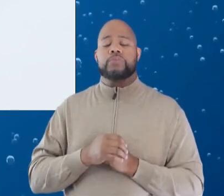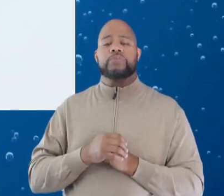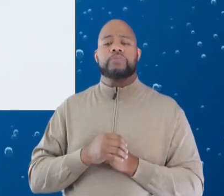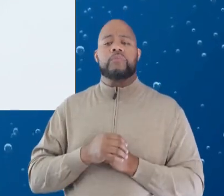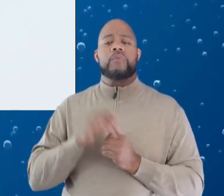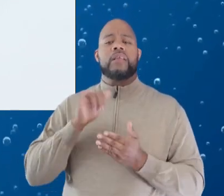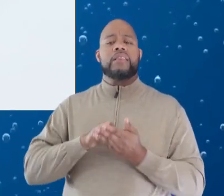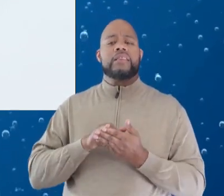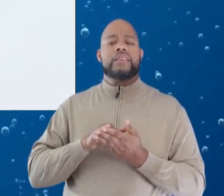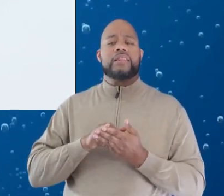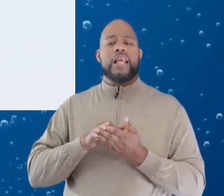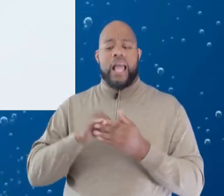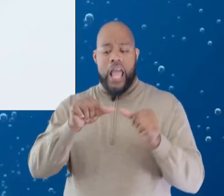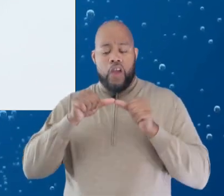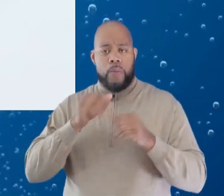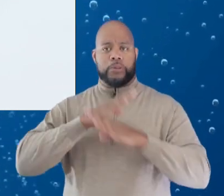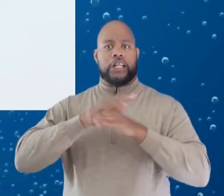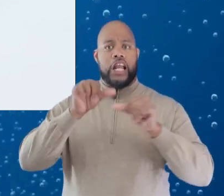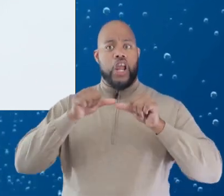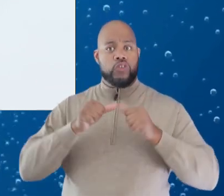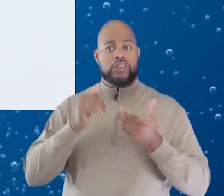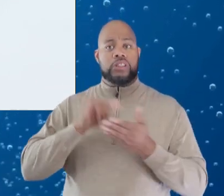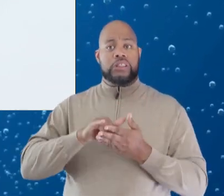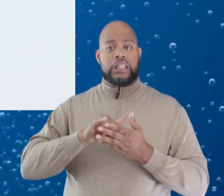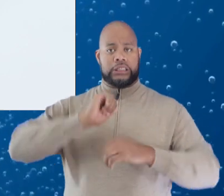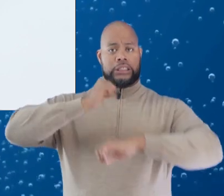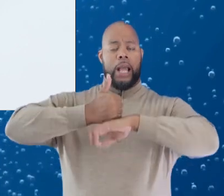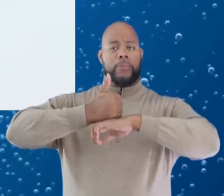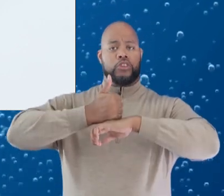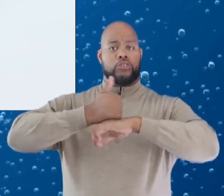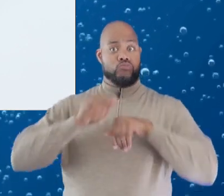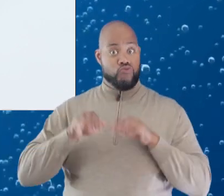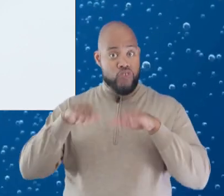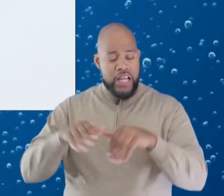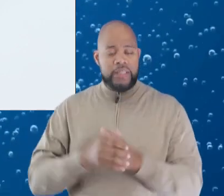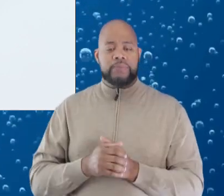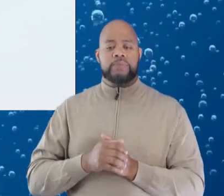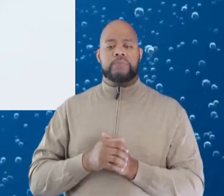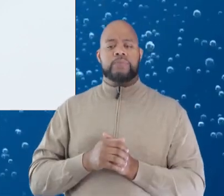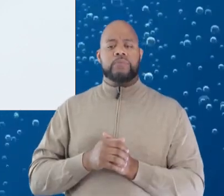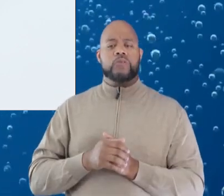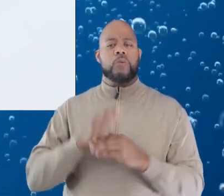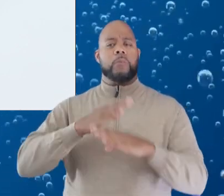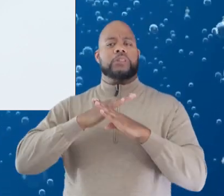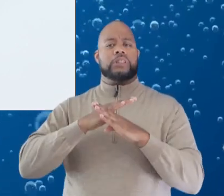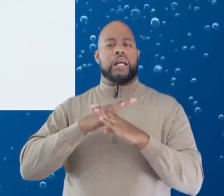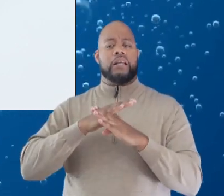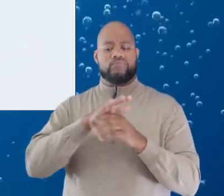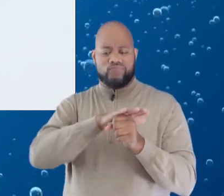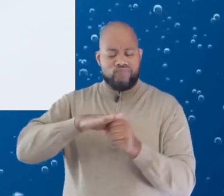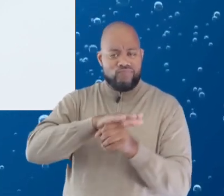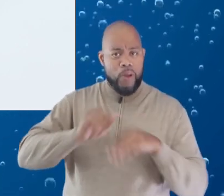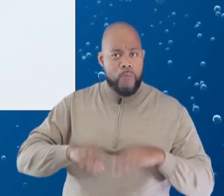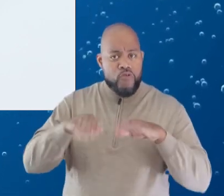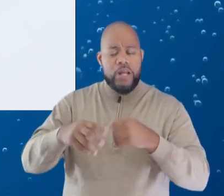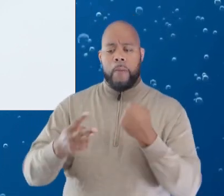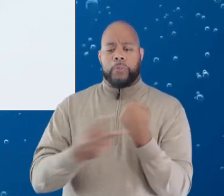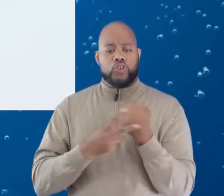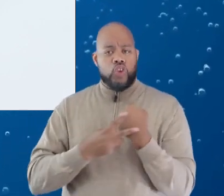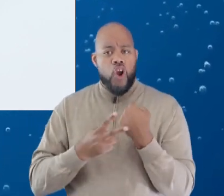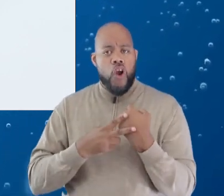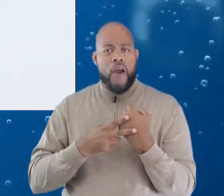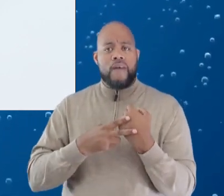place are marine protected areas. Marine protected areas were established to protect marine habitats,